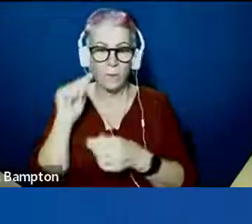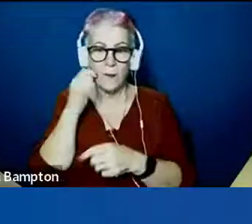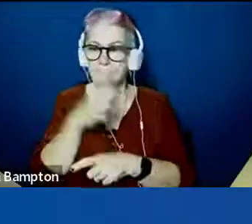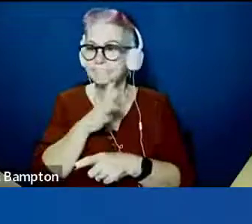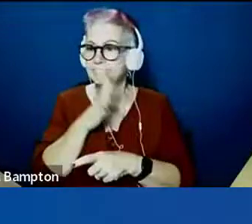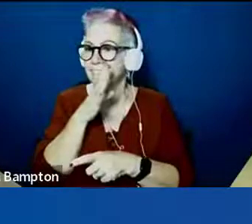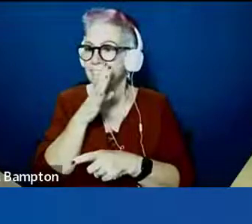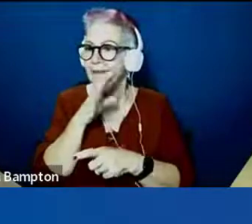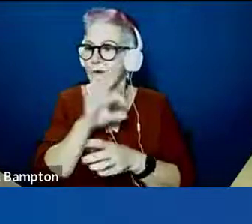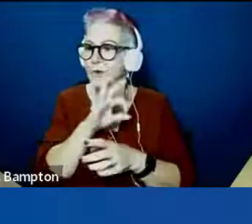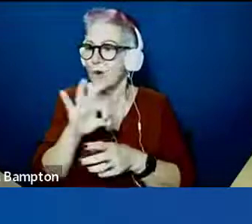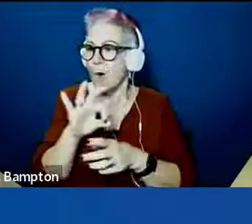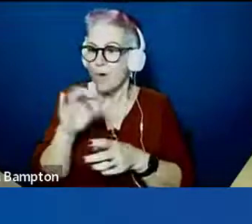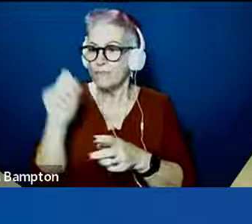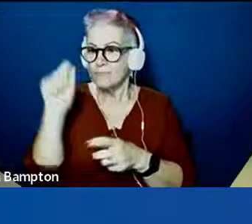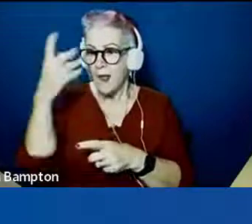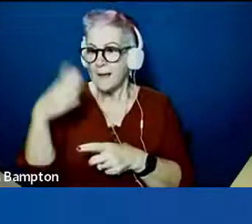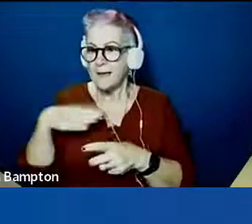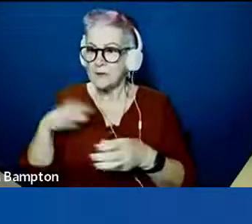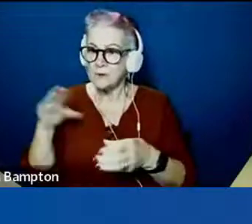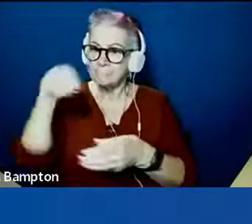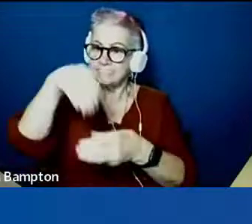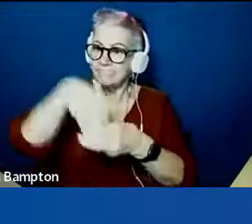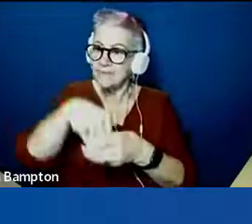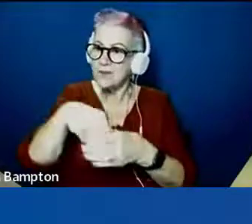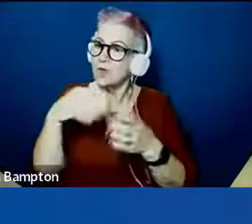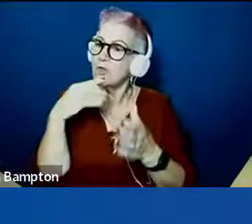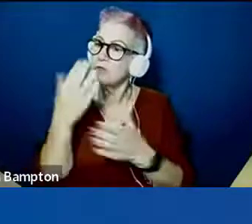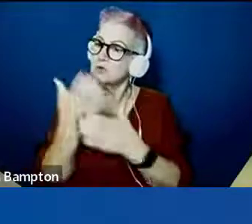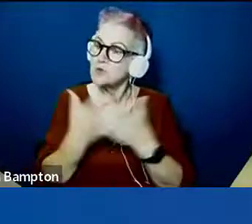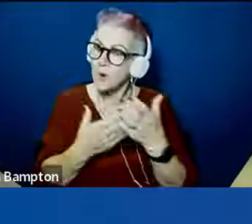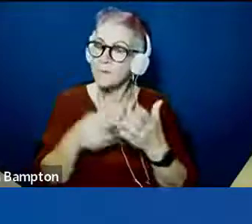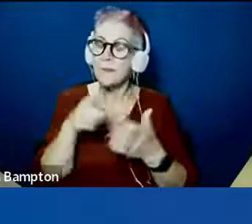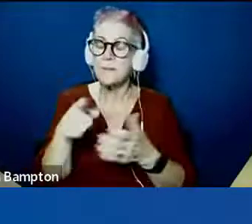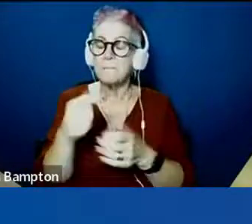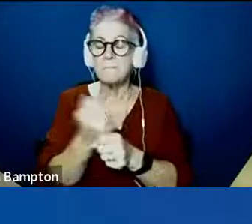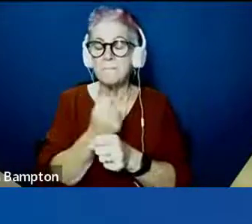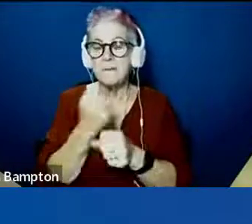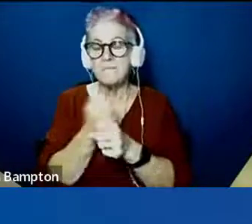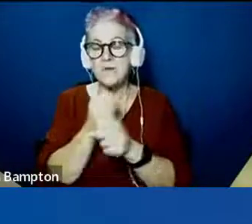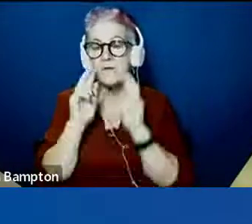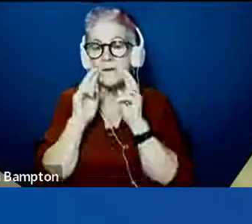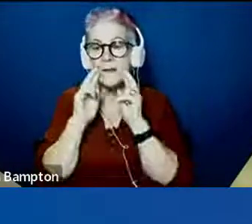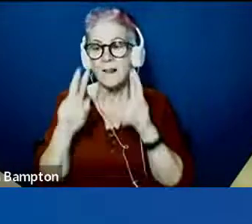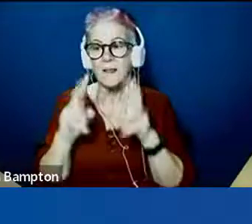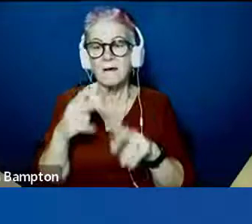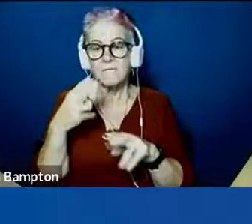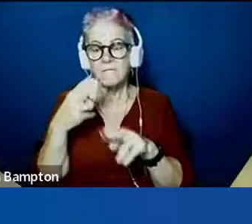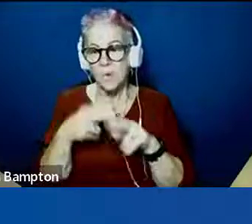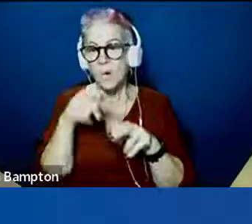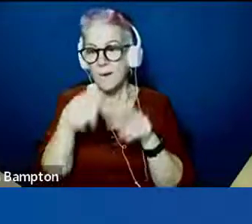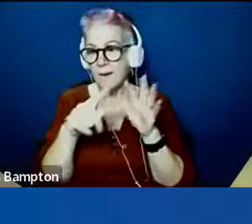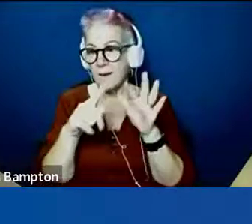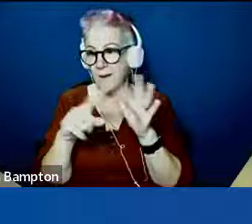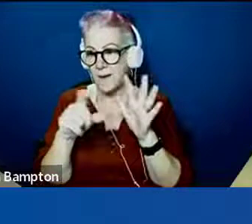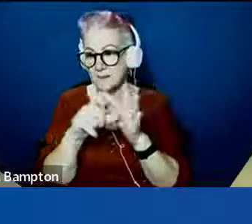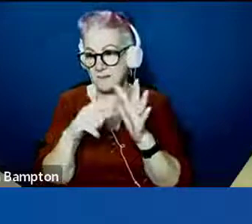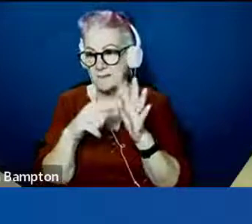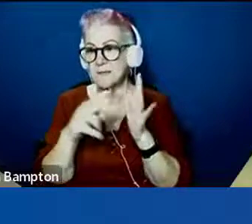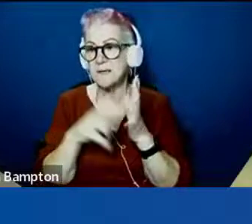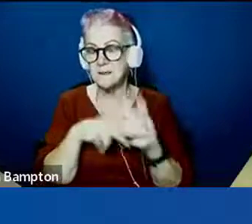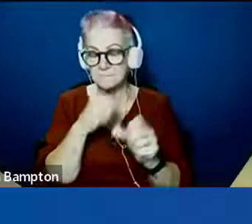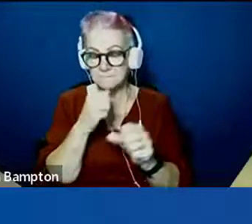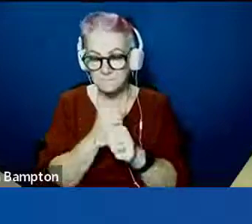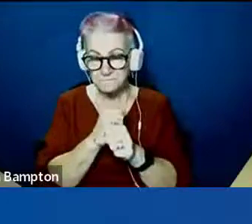story. And then it was just really clear, and we were able to use that in the editing process. We spoke